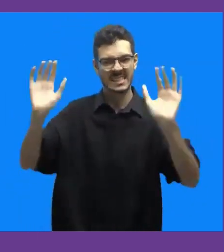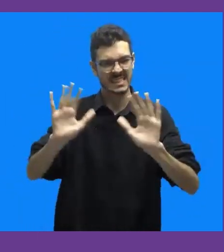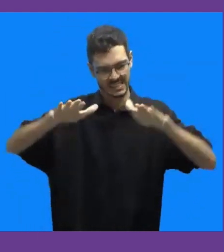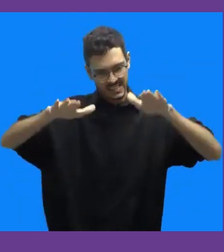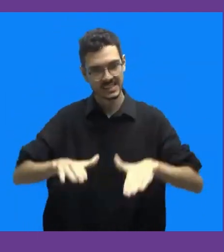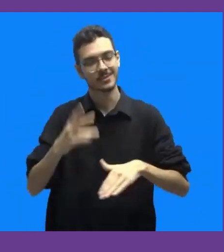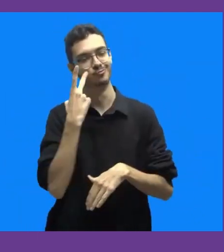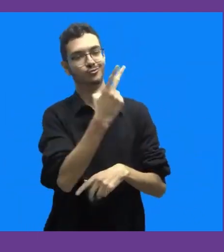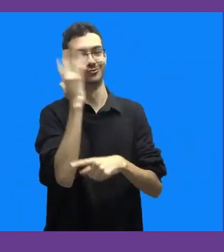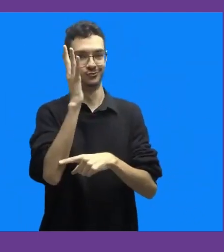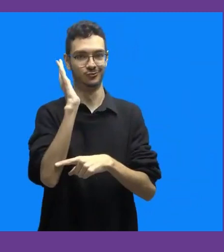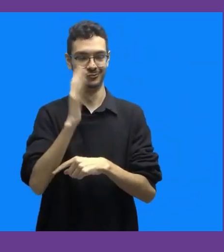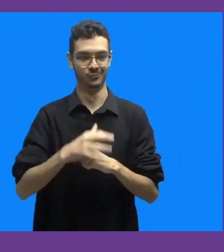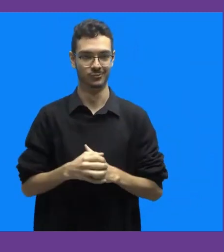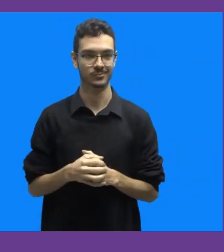of 28,